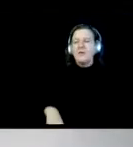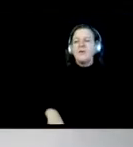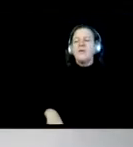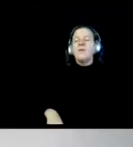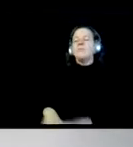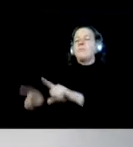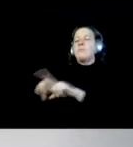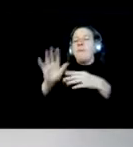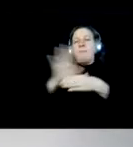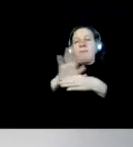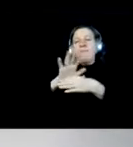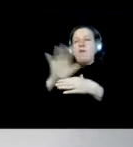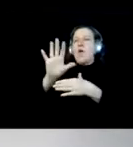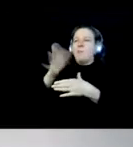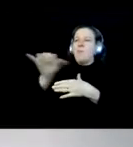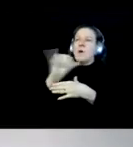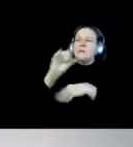about